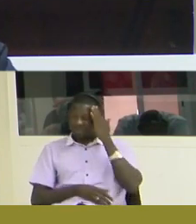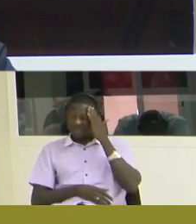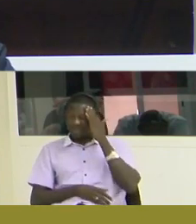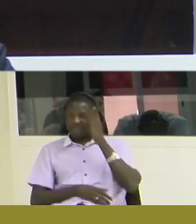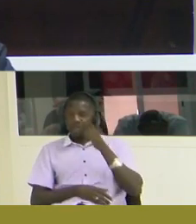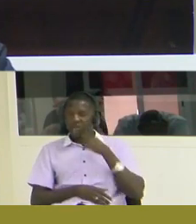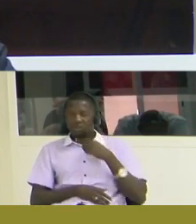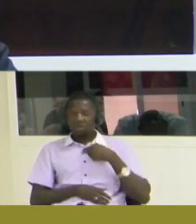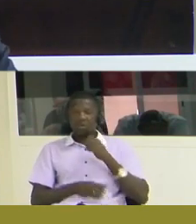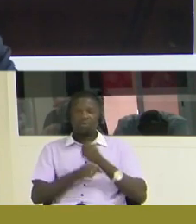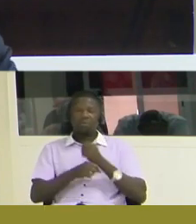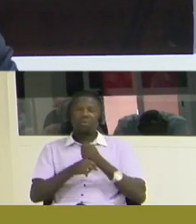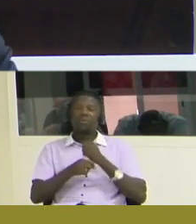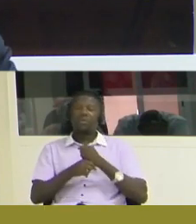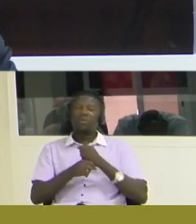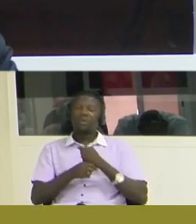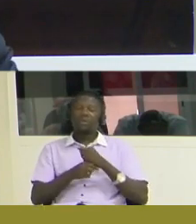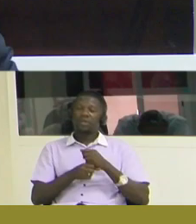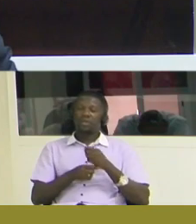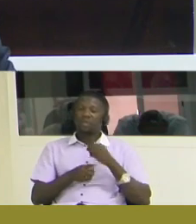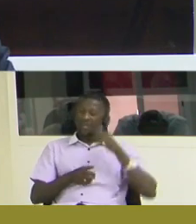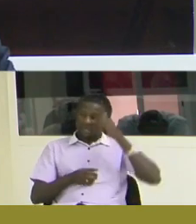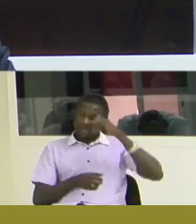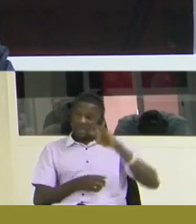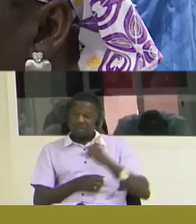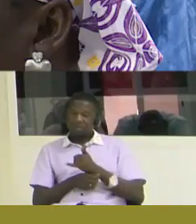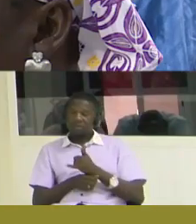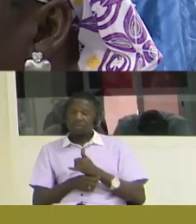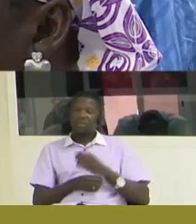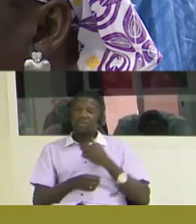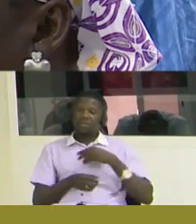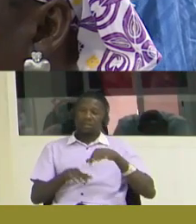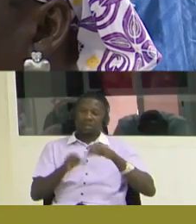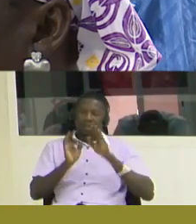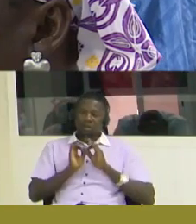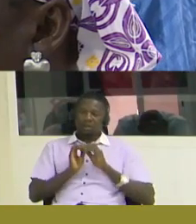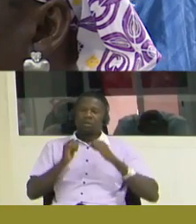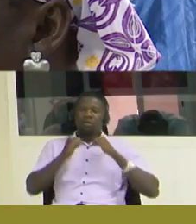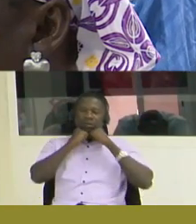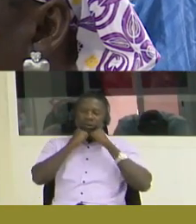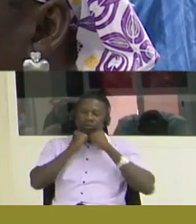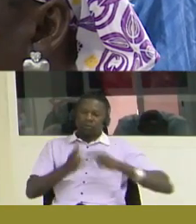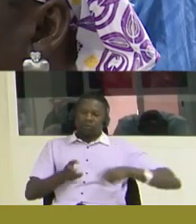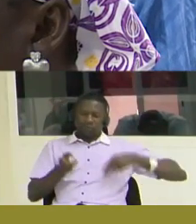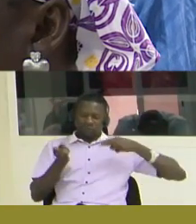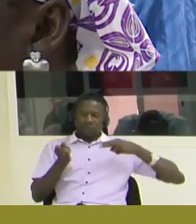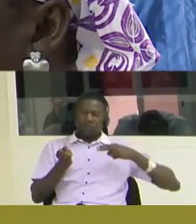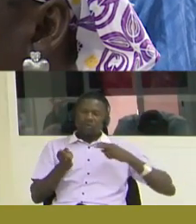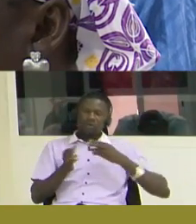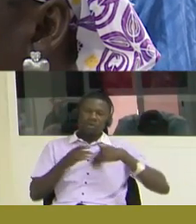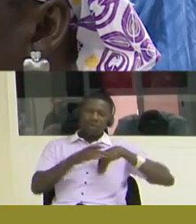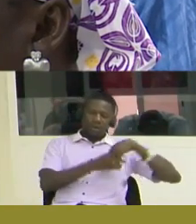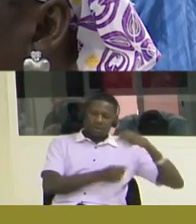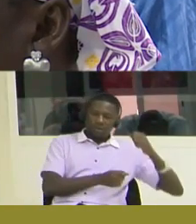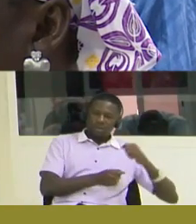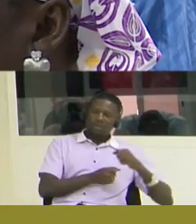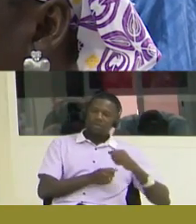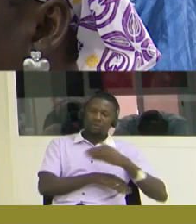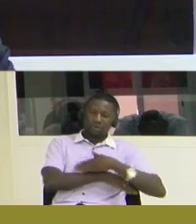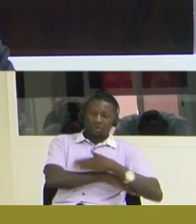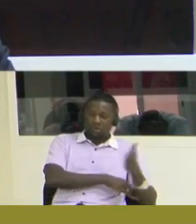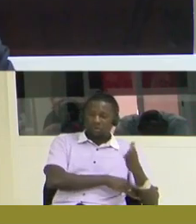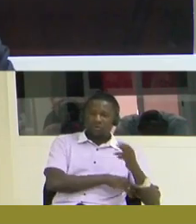just made a protocol and taken his weapon taken sannyasa Bali's weapon away at the door of